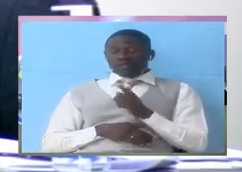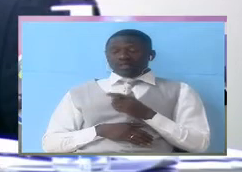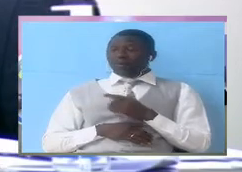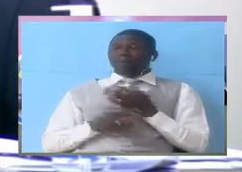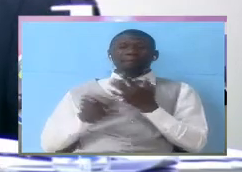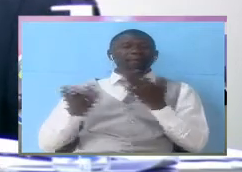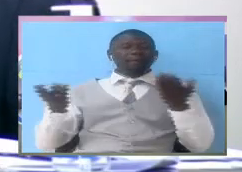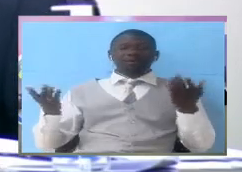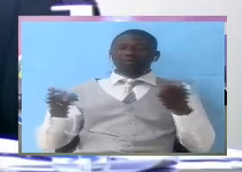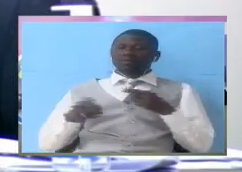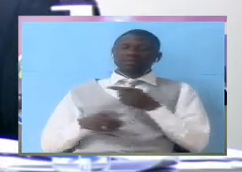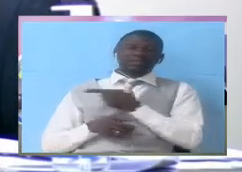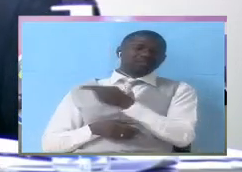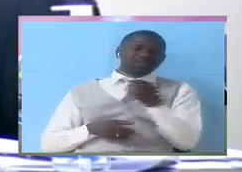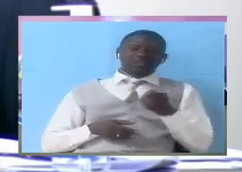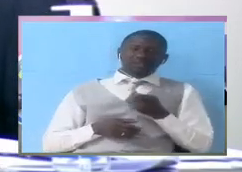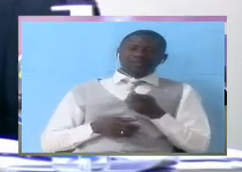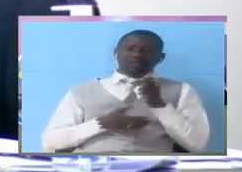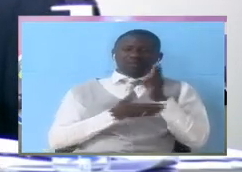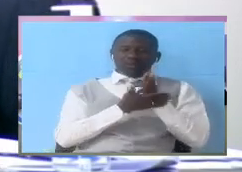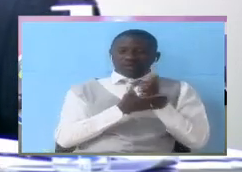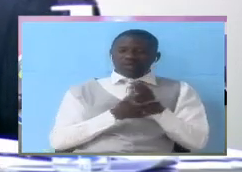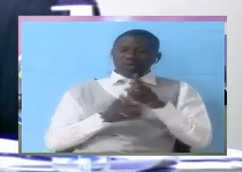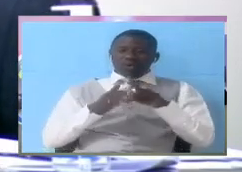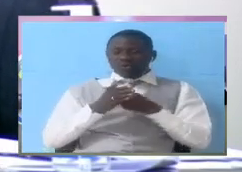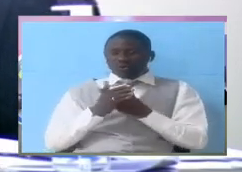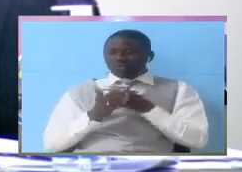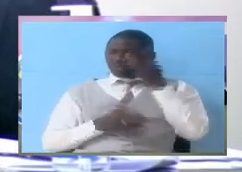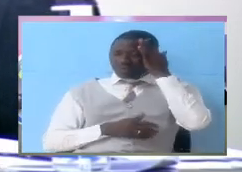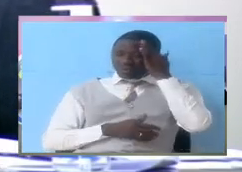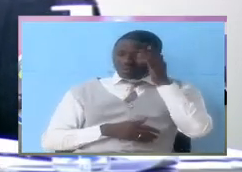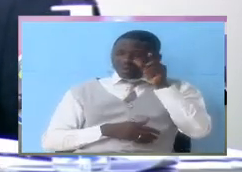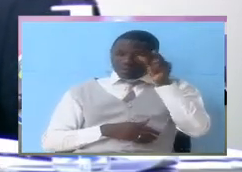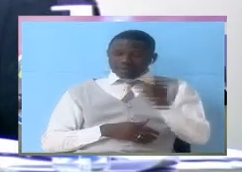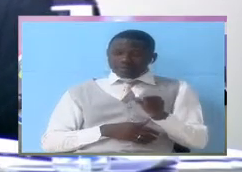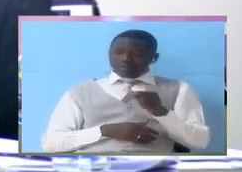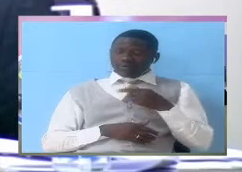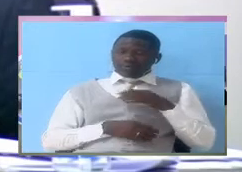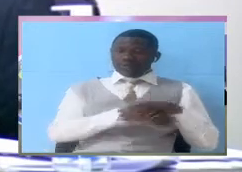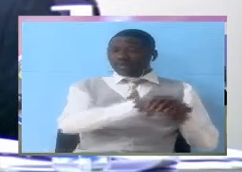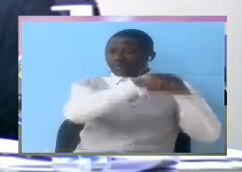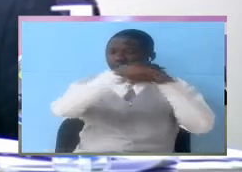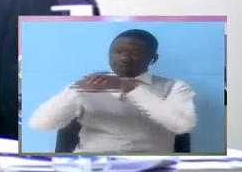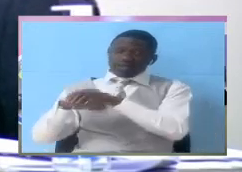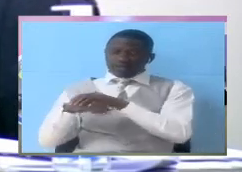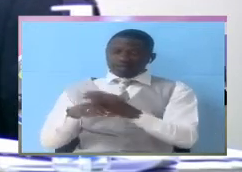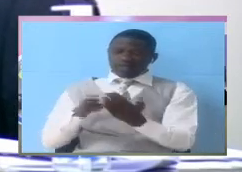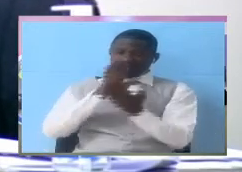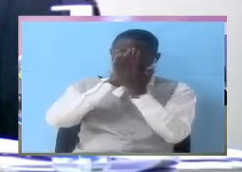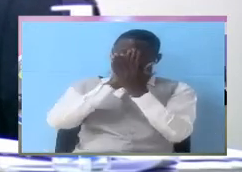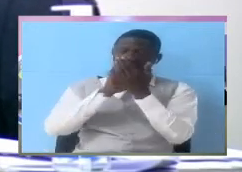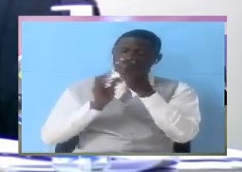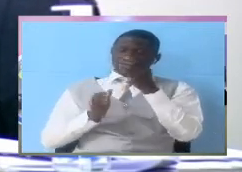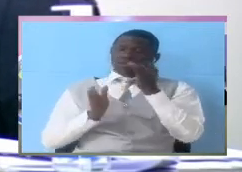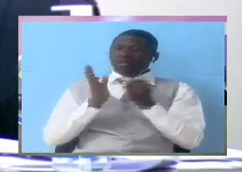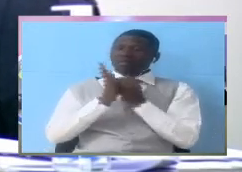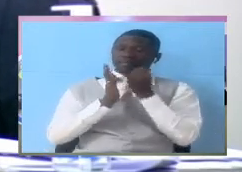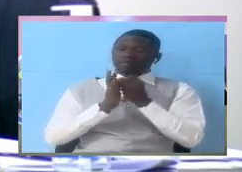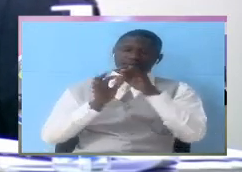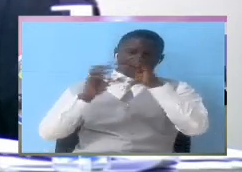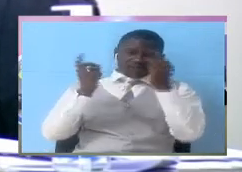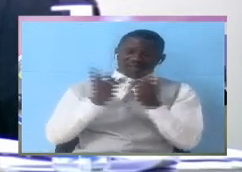these witnesses or these suspects were taken before the panel late at night. Moy ne ñi ci uppa